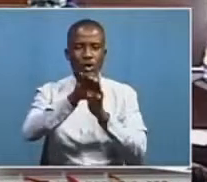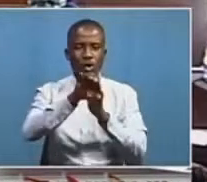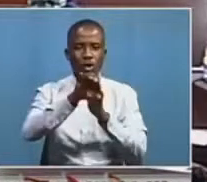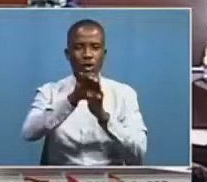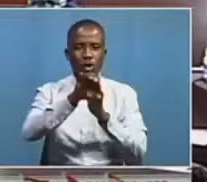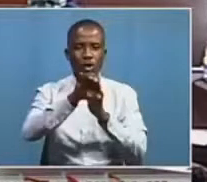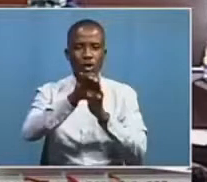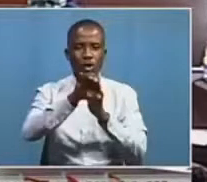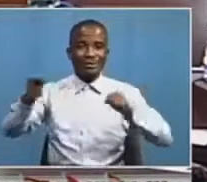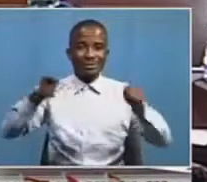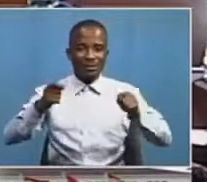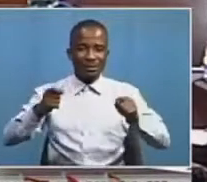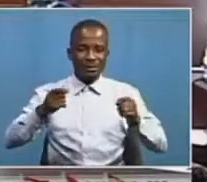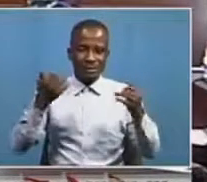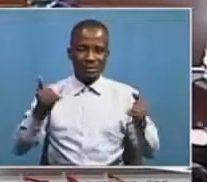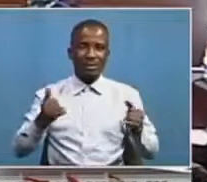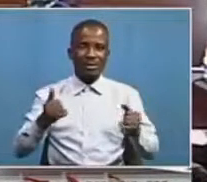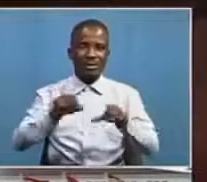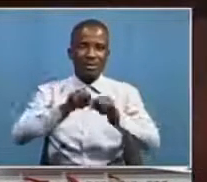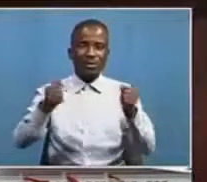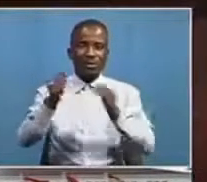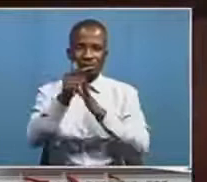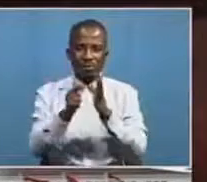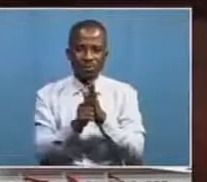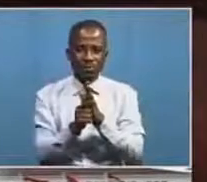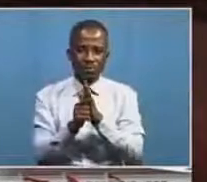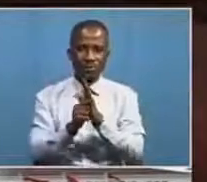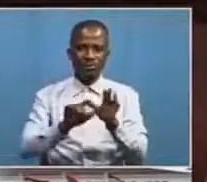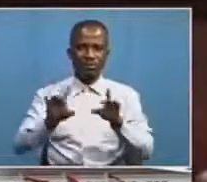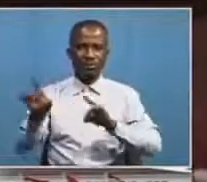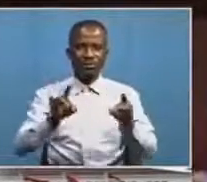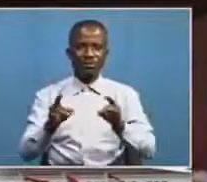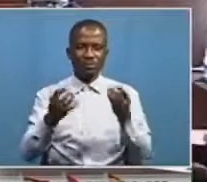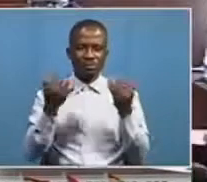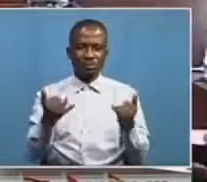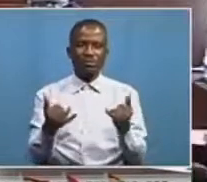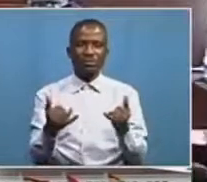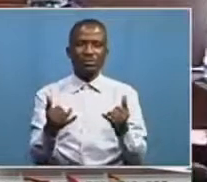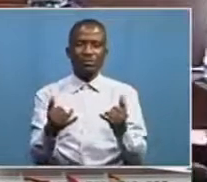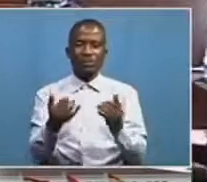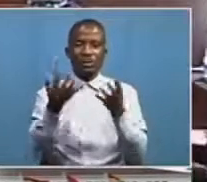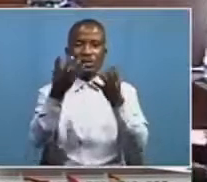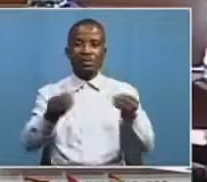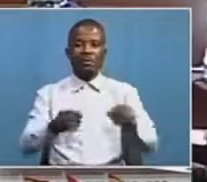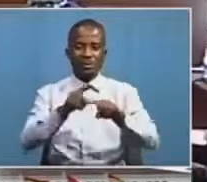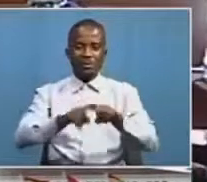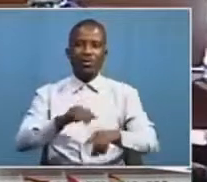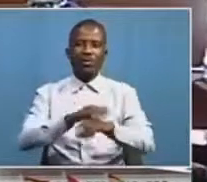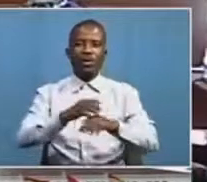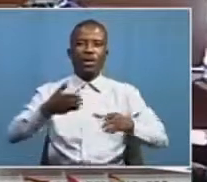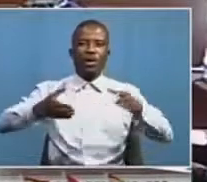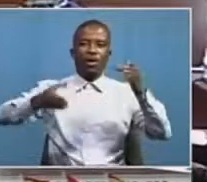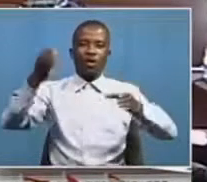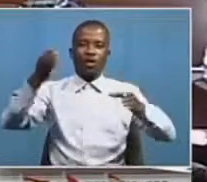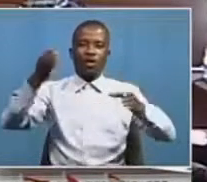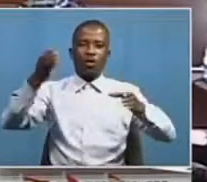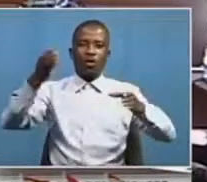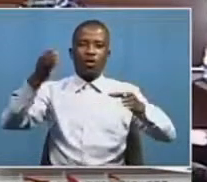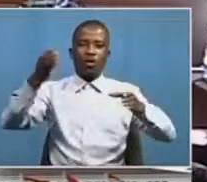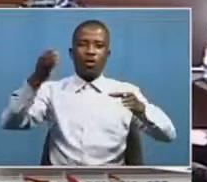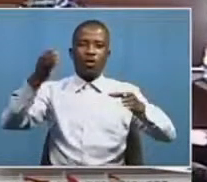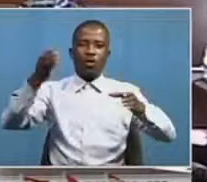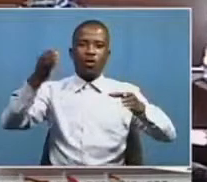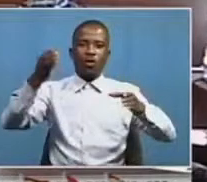actions, and even where a breach of that provision is alleged, the remedy lies in the High Court and not this court. Article